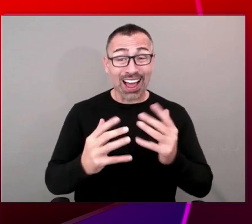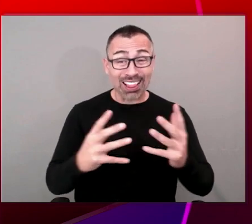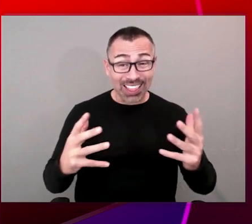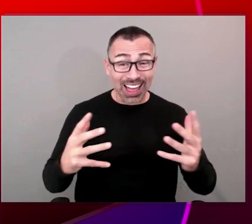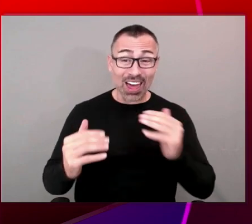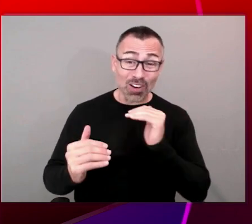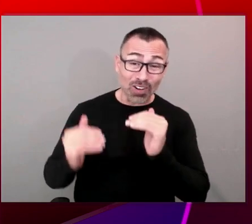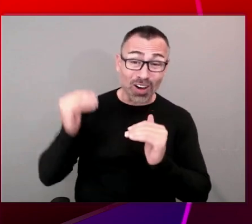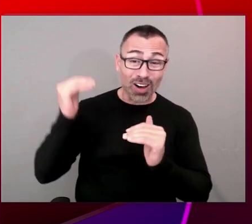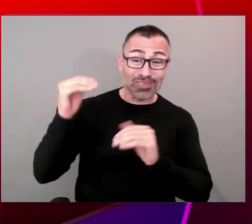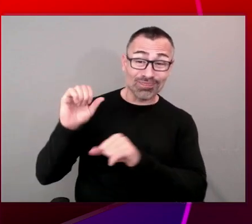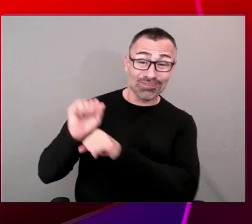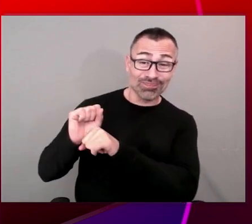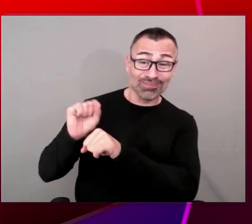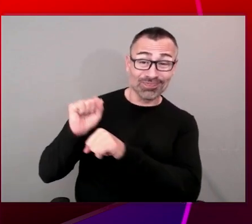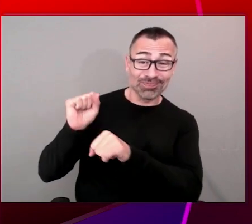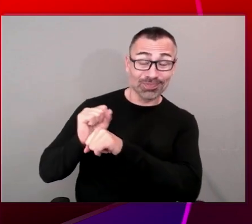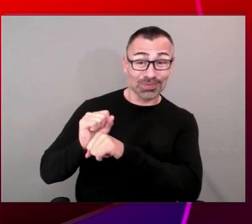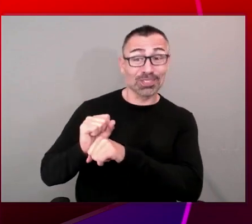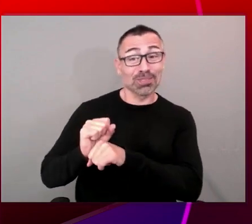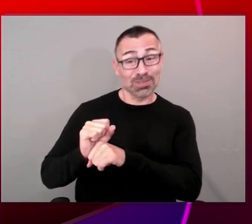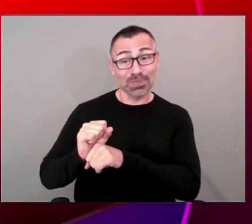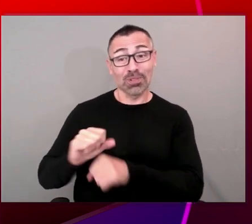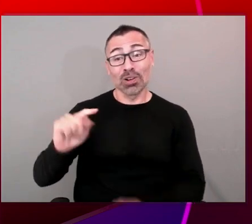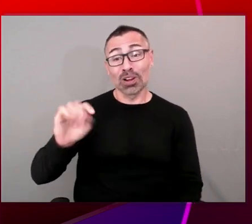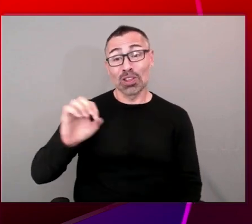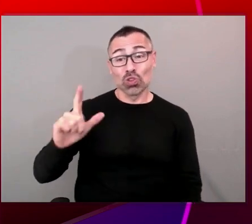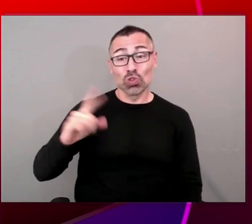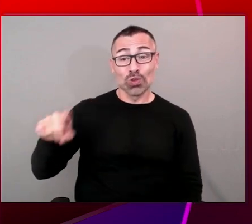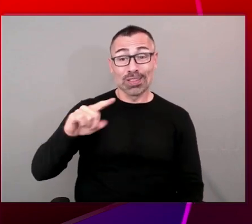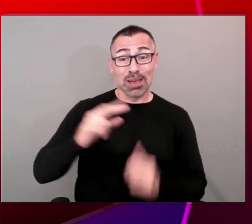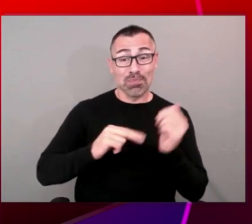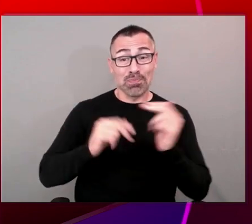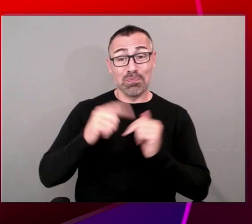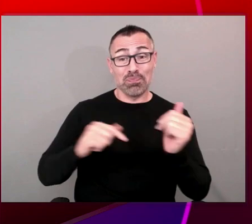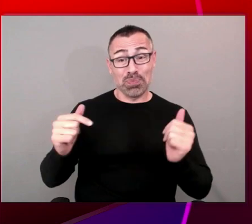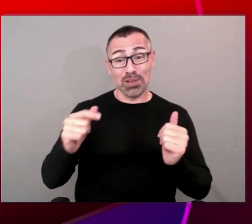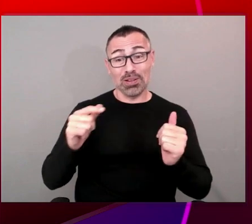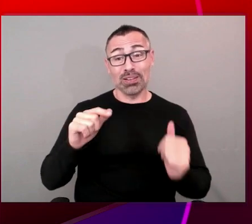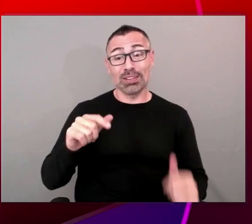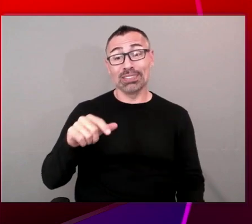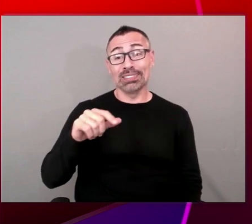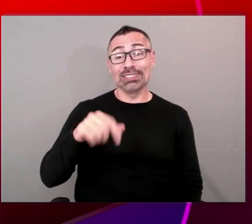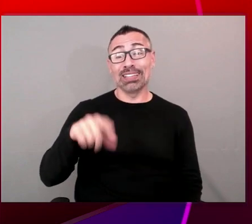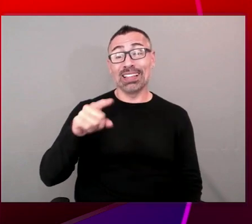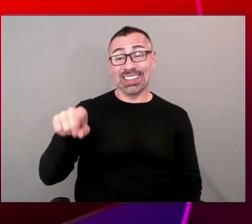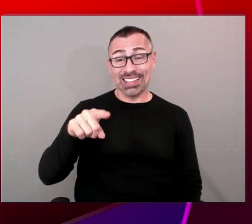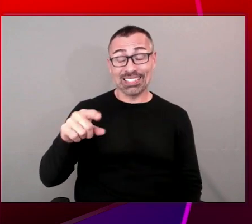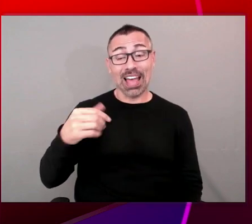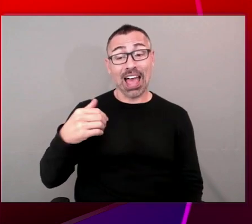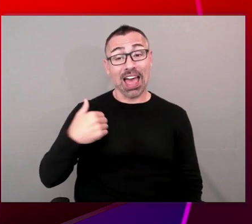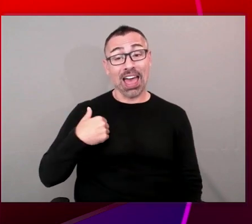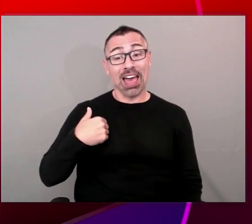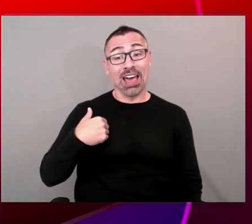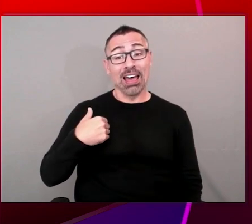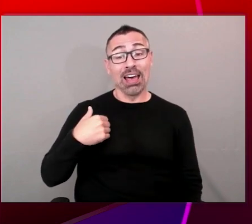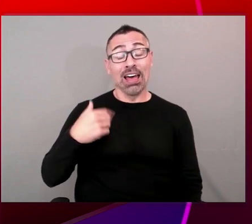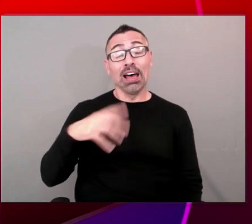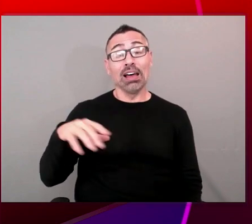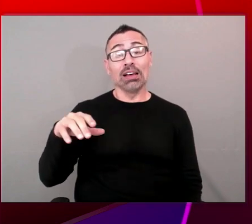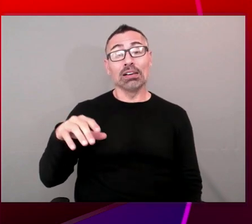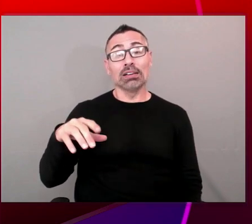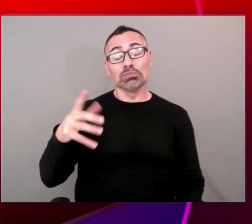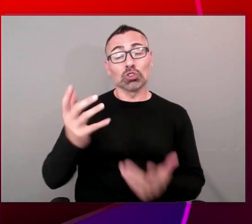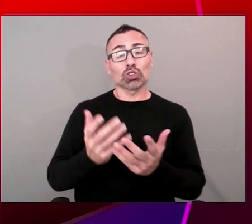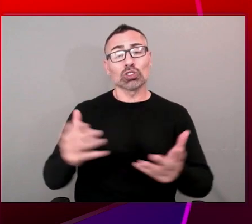teams that eventually built ECS as a container orchestrator tried to solve a lot of those concerns, but the